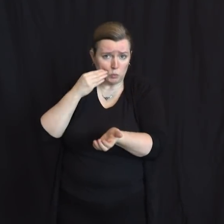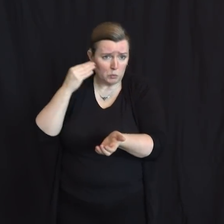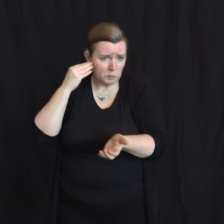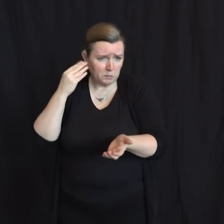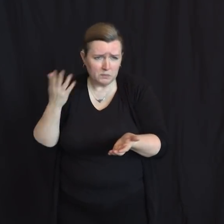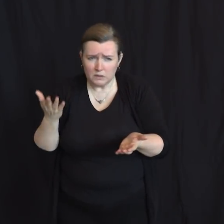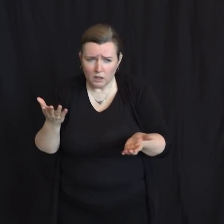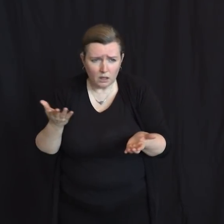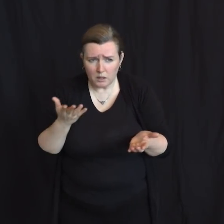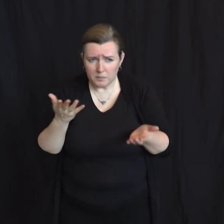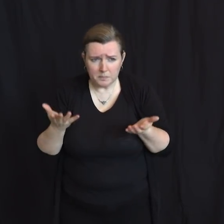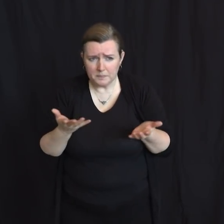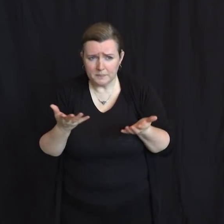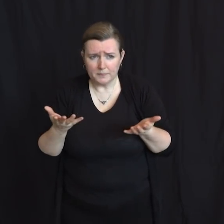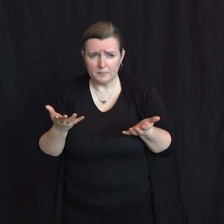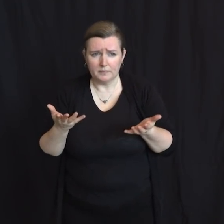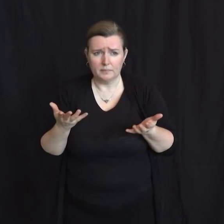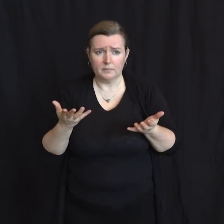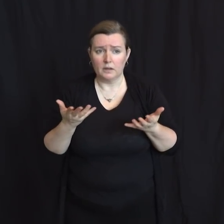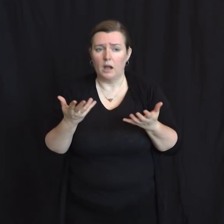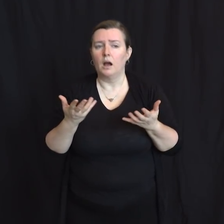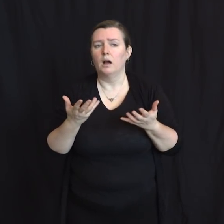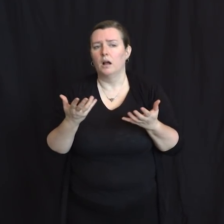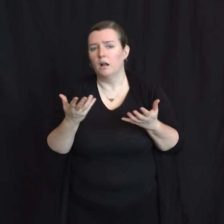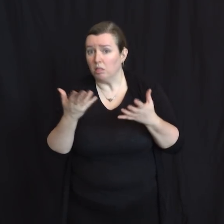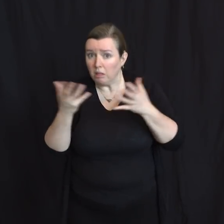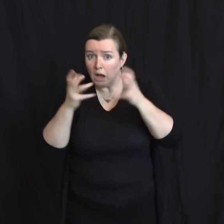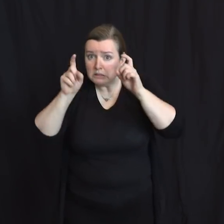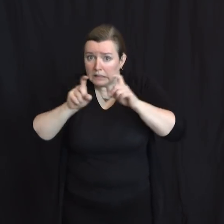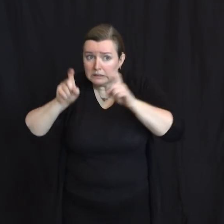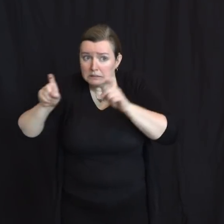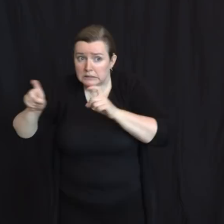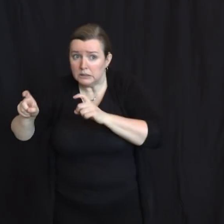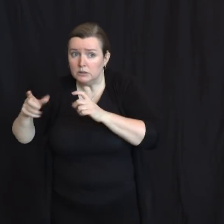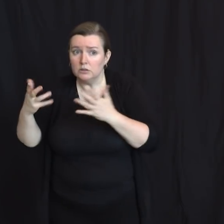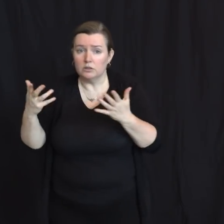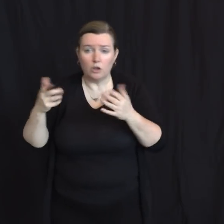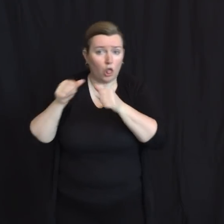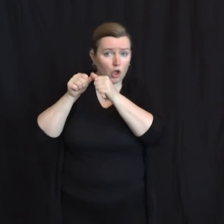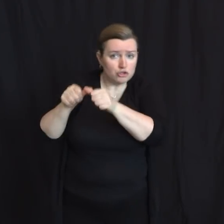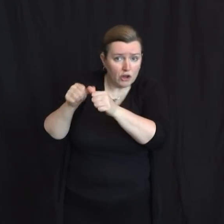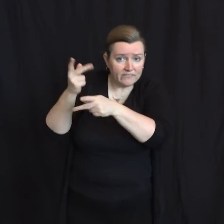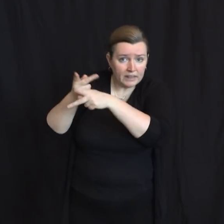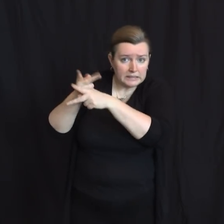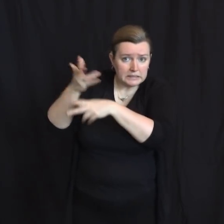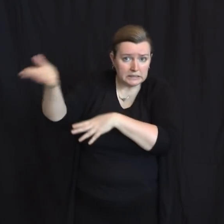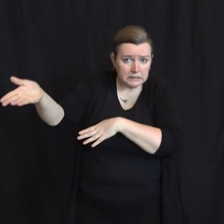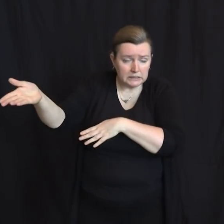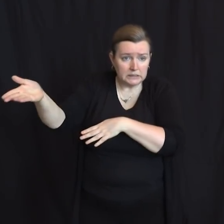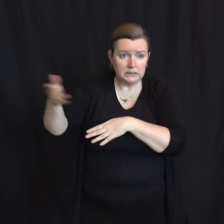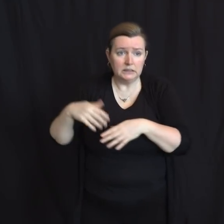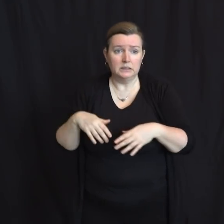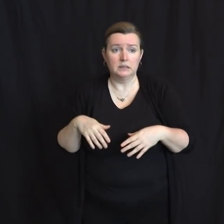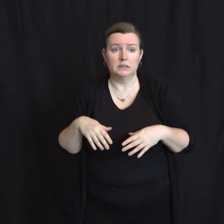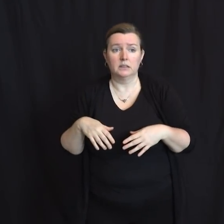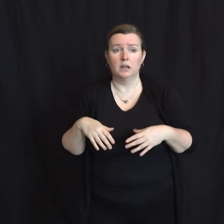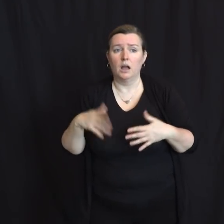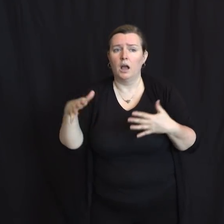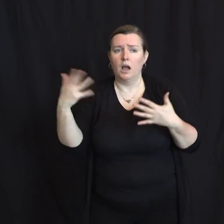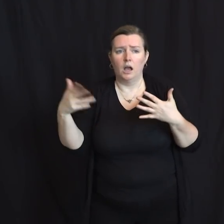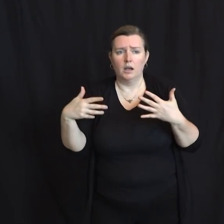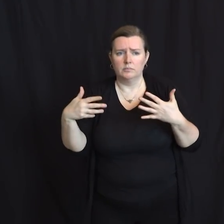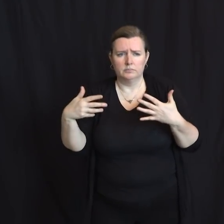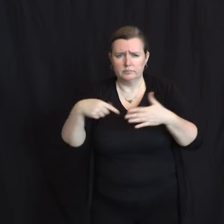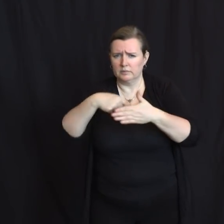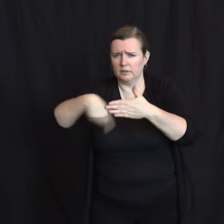any widespread testing in nursing homes or long-term care facilities? Excuse me. And last one, May 1 is next week, and the start